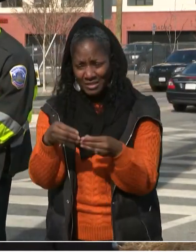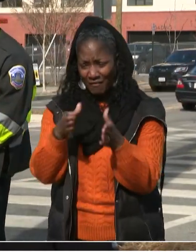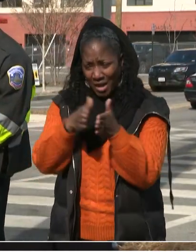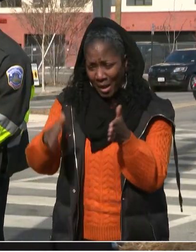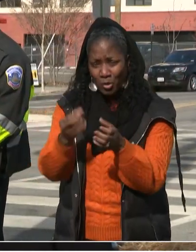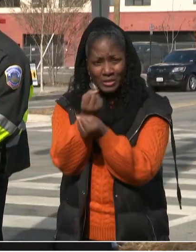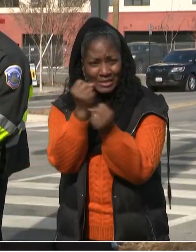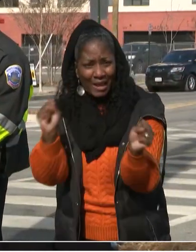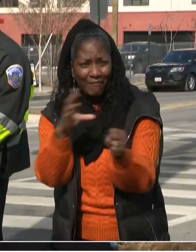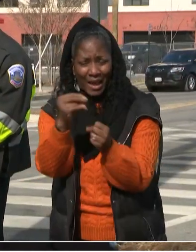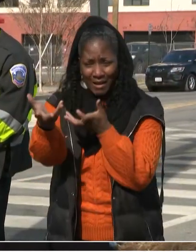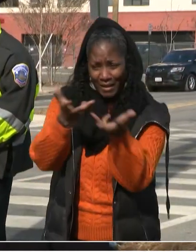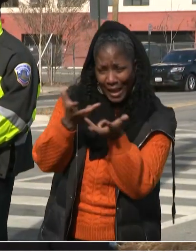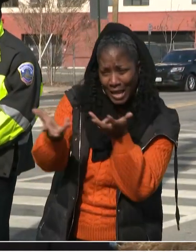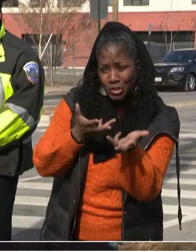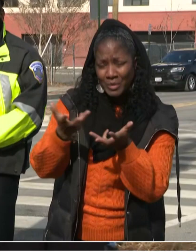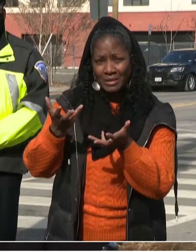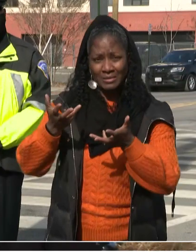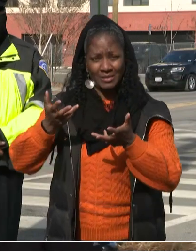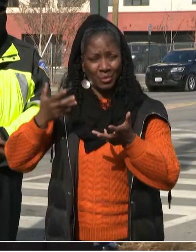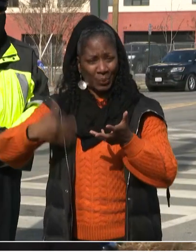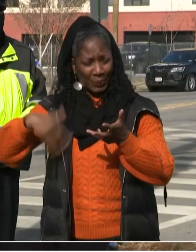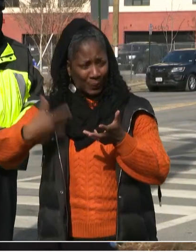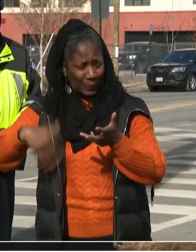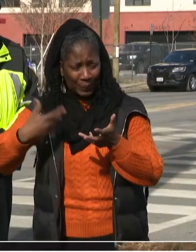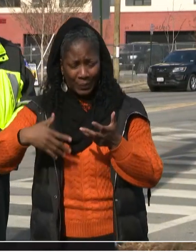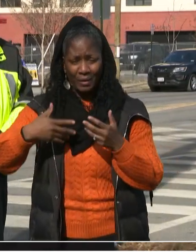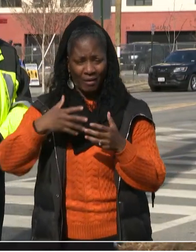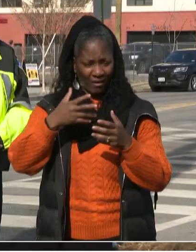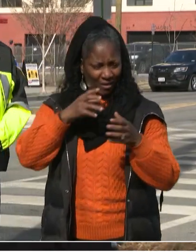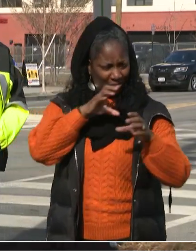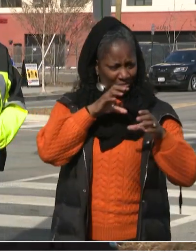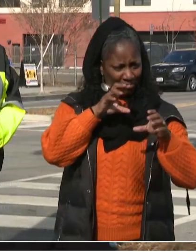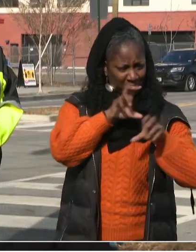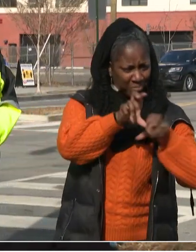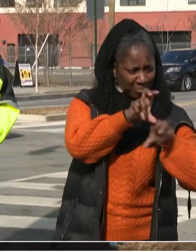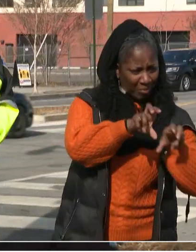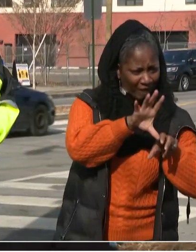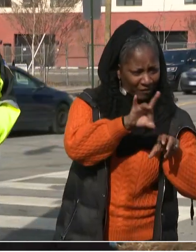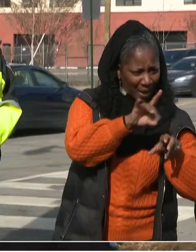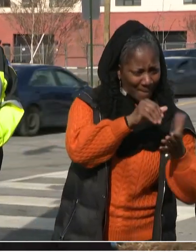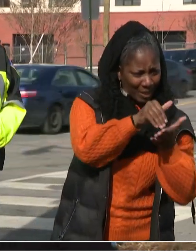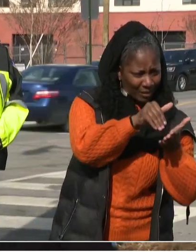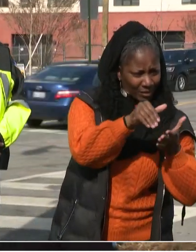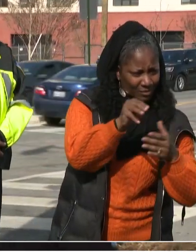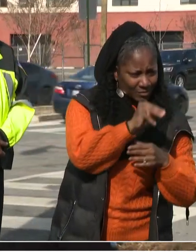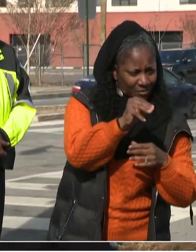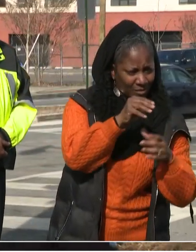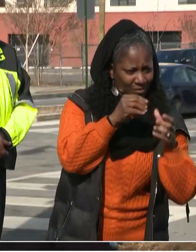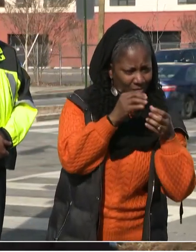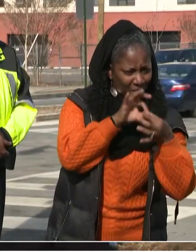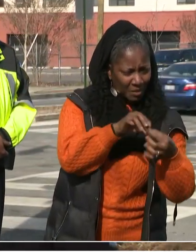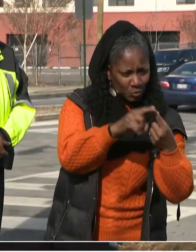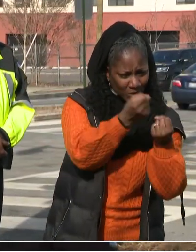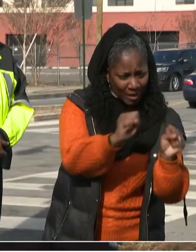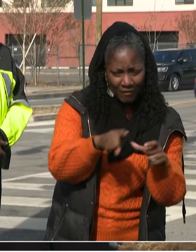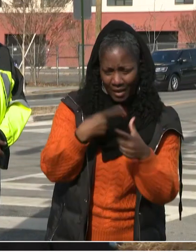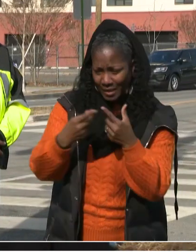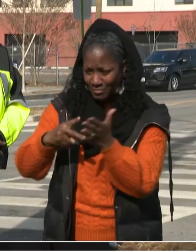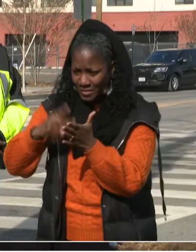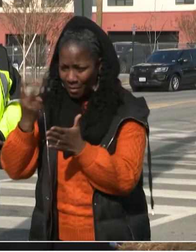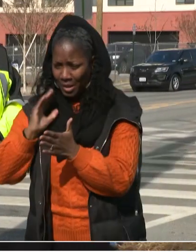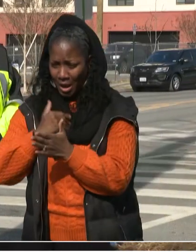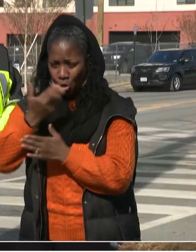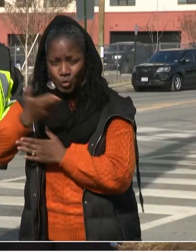Safety and Engagement in the time that it's been in place, I think 5 years now to today, doubling its resources